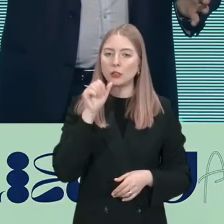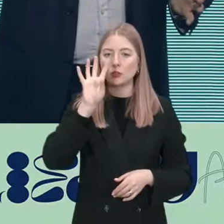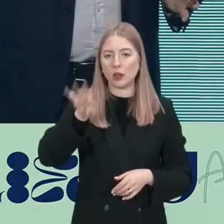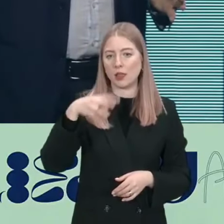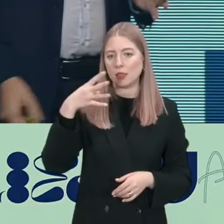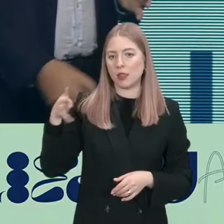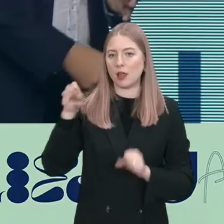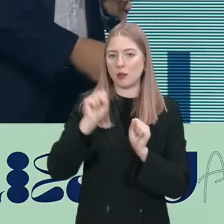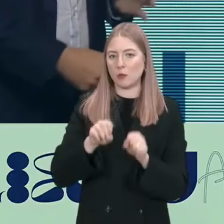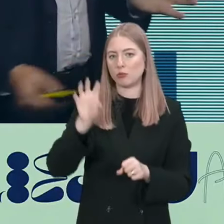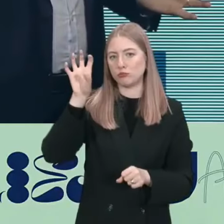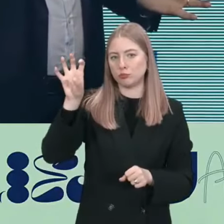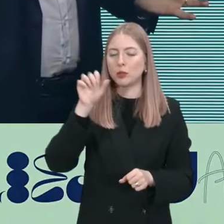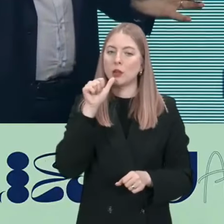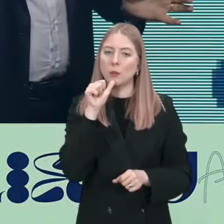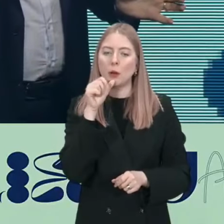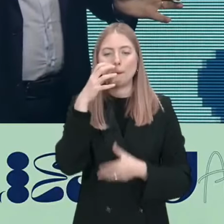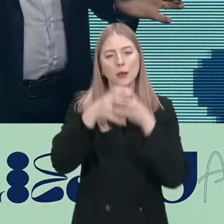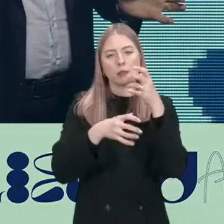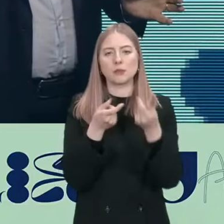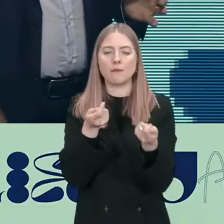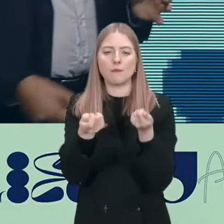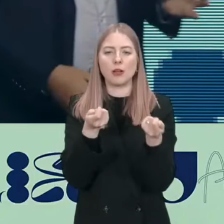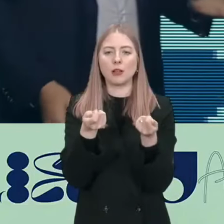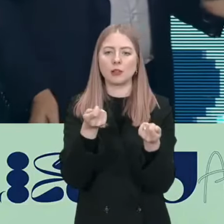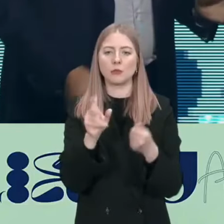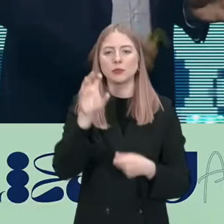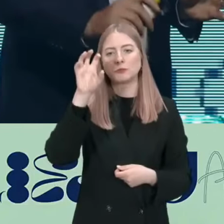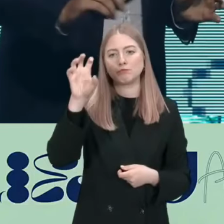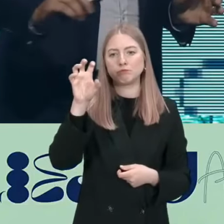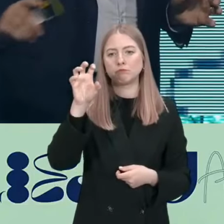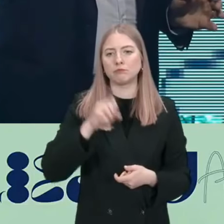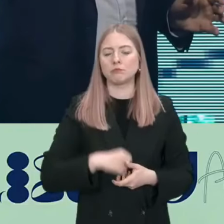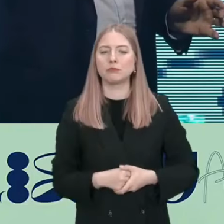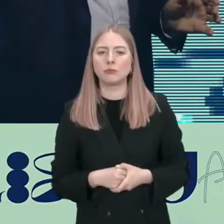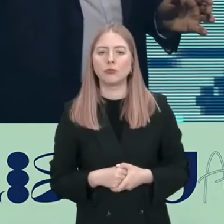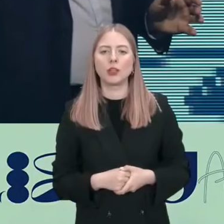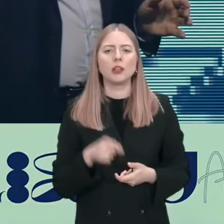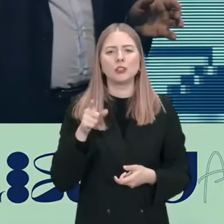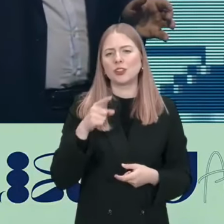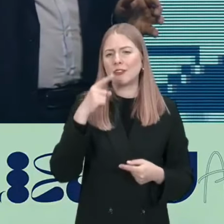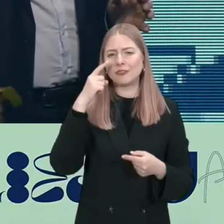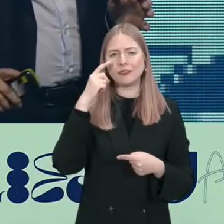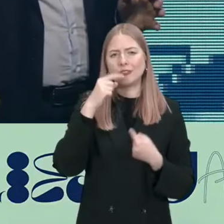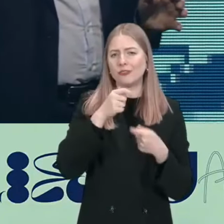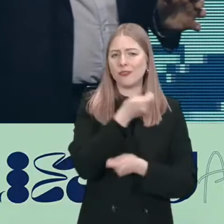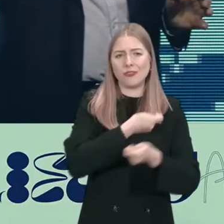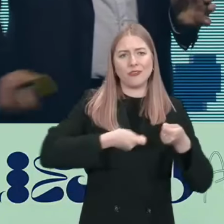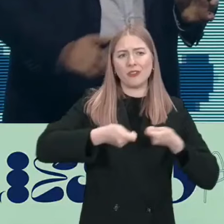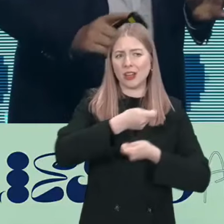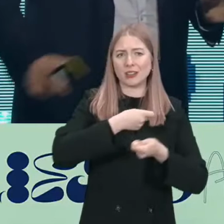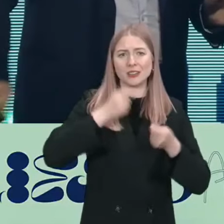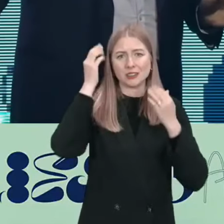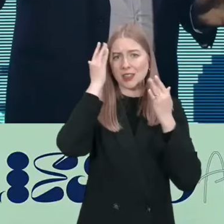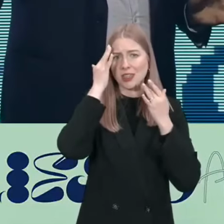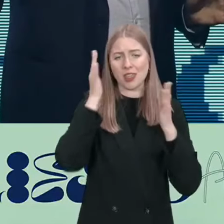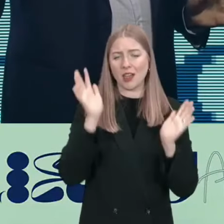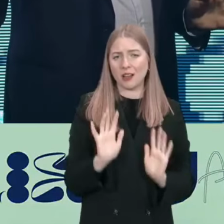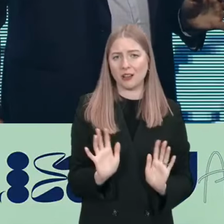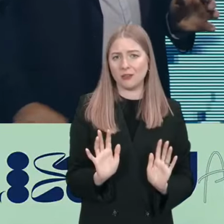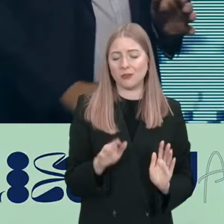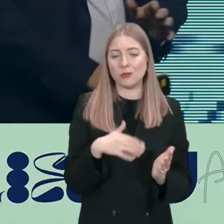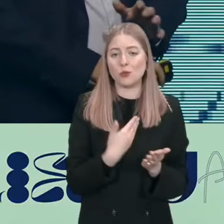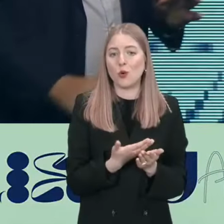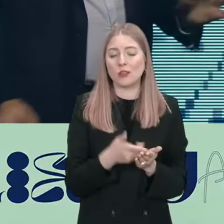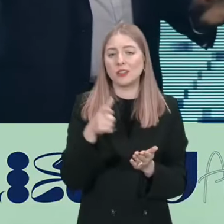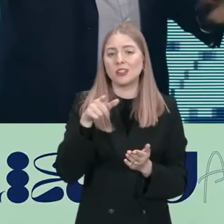governance, which is probably the least focused on for businesses because it happens very, very slowly, over decades,